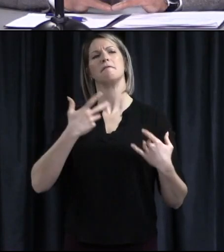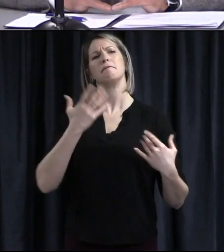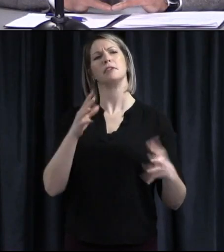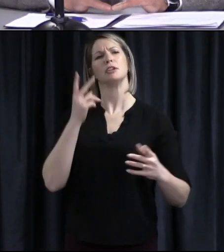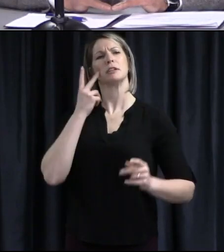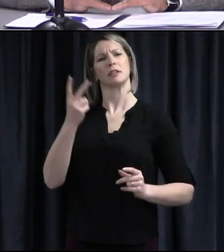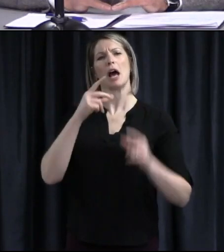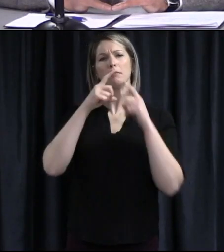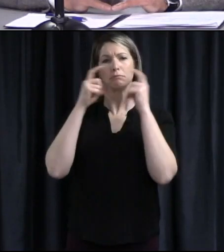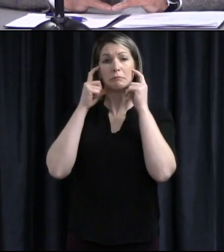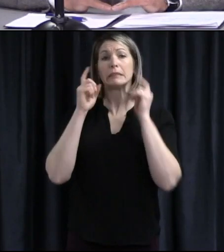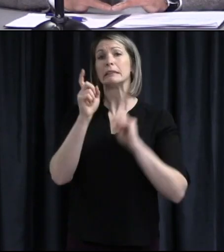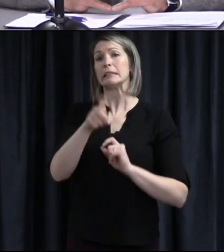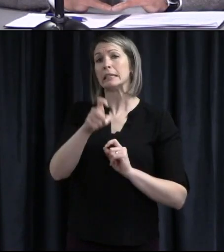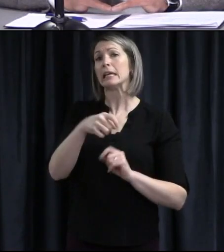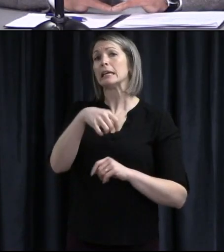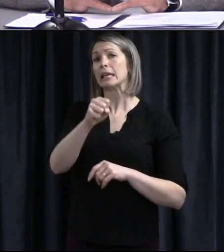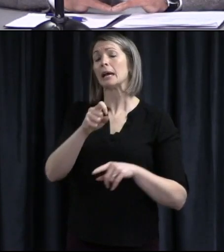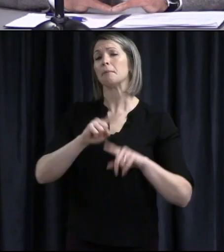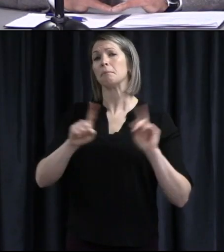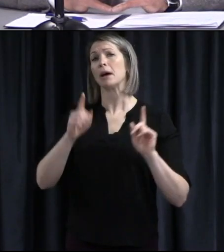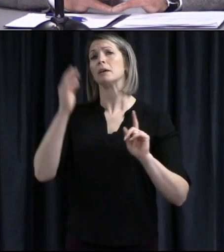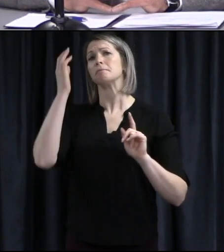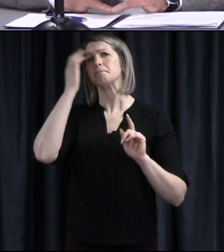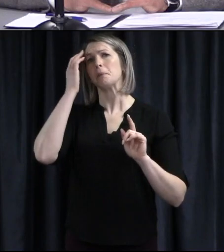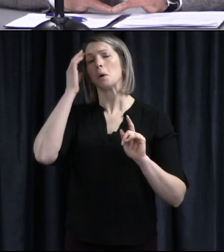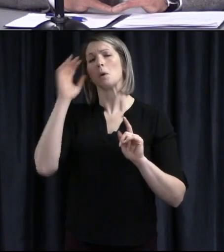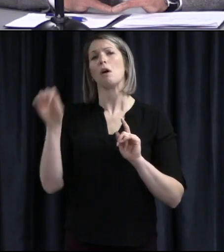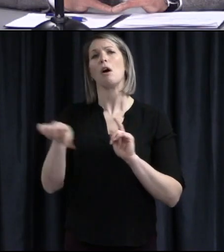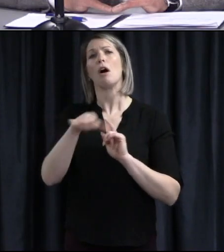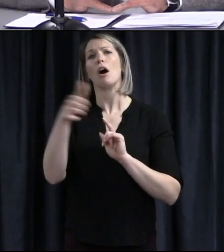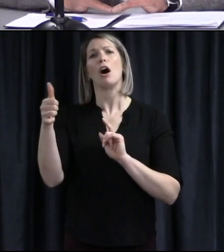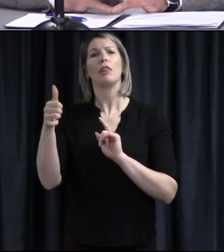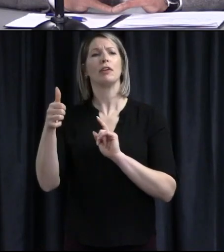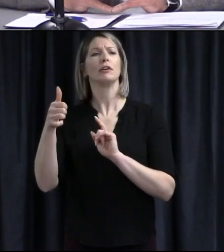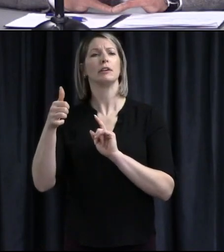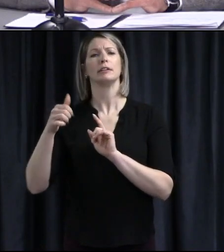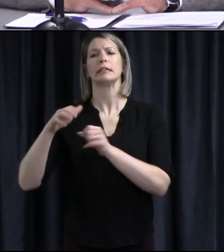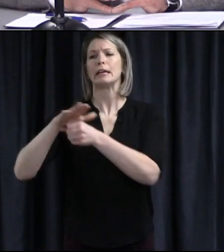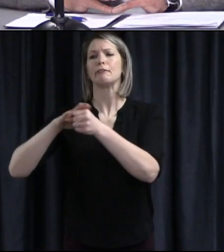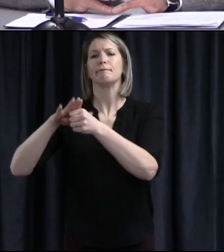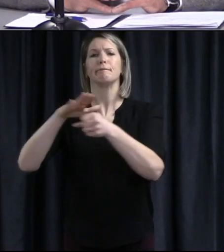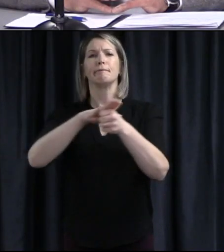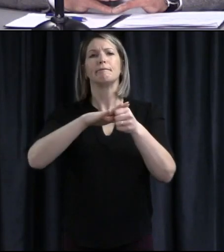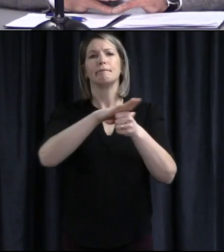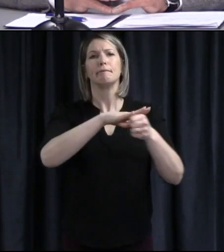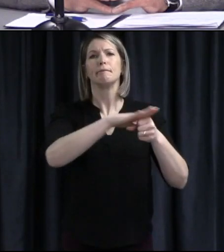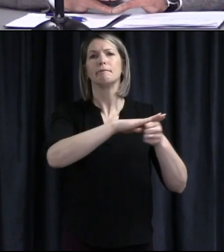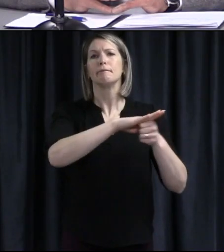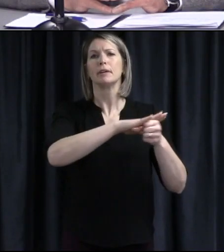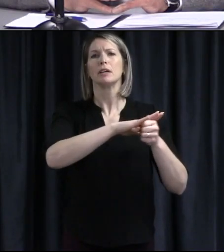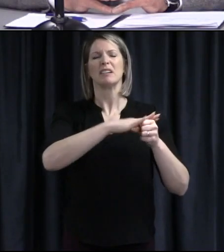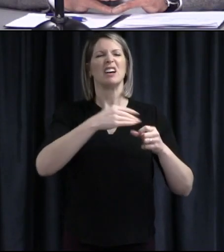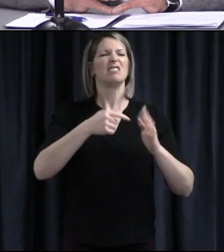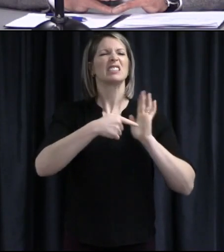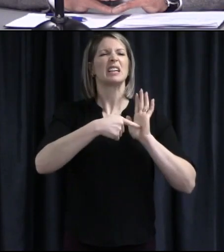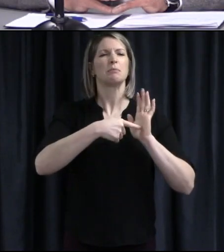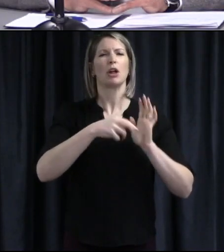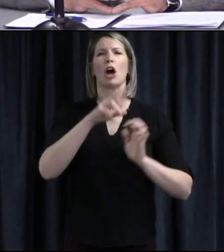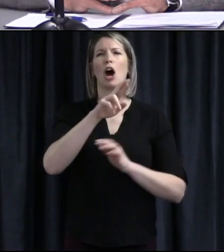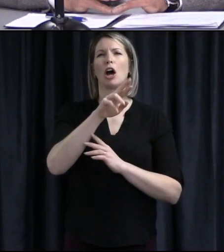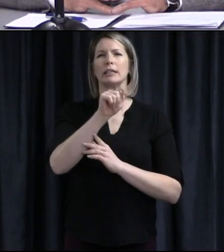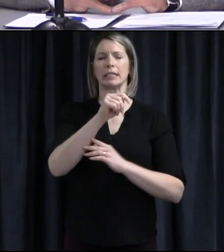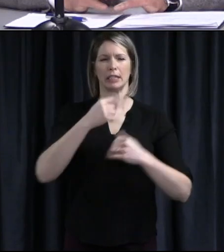that we're having, particularly with the nurses union, but it would also apply to other disciplines across the healthcare sector, such as respiratory therapists and the